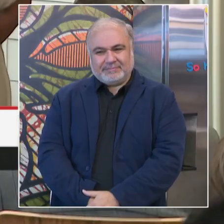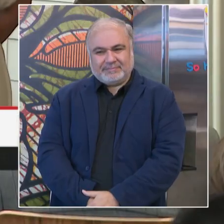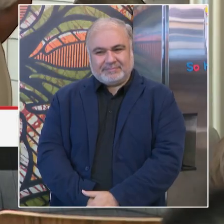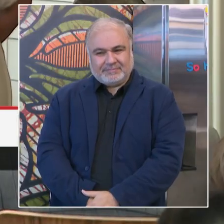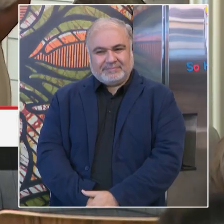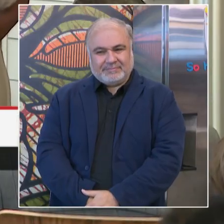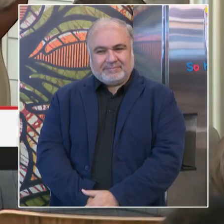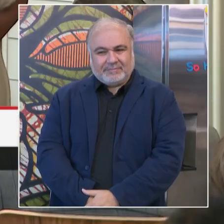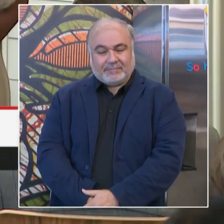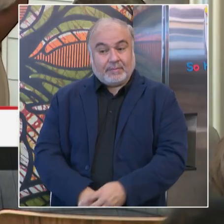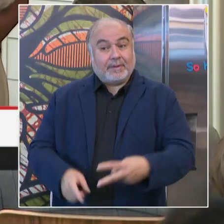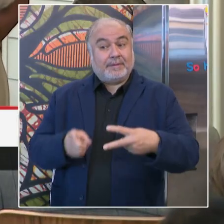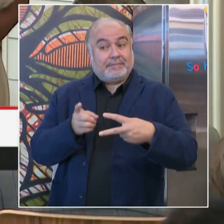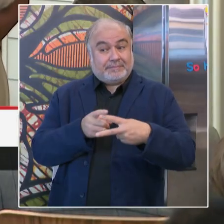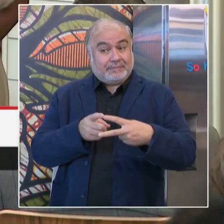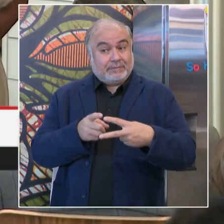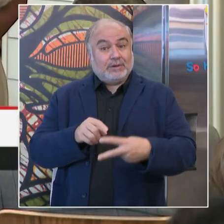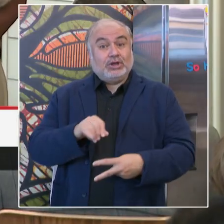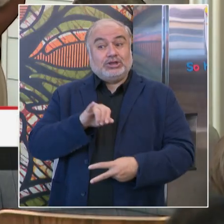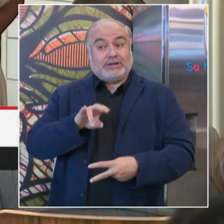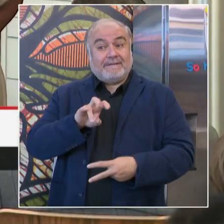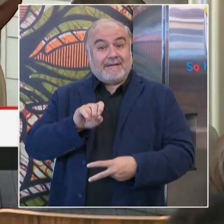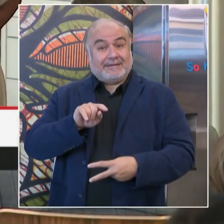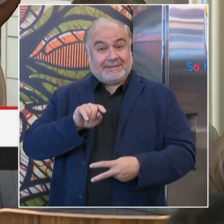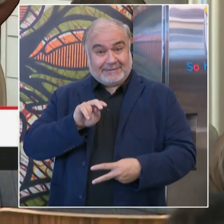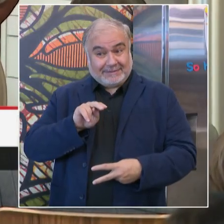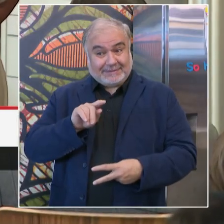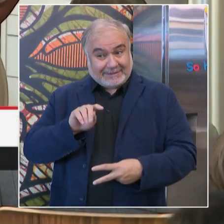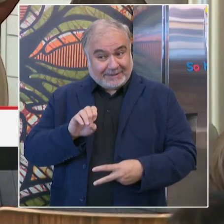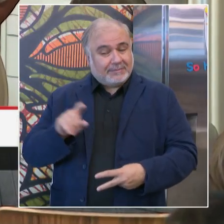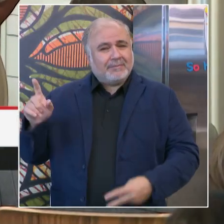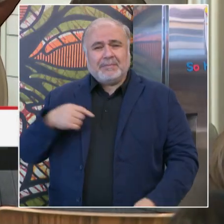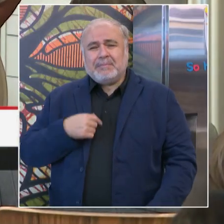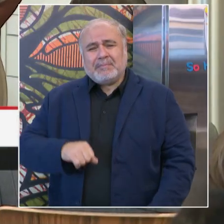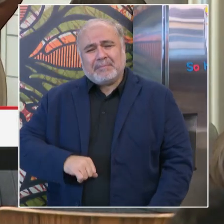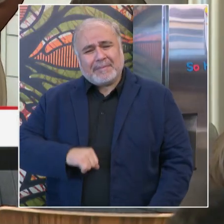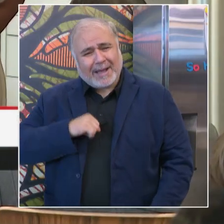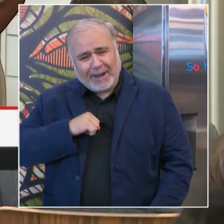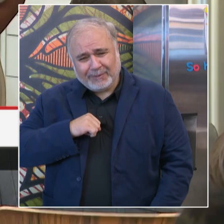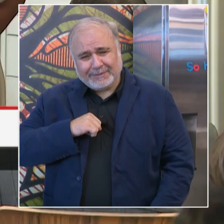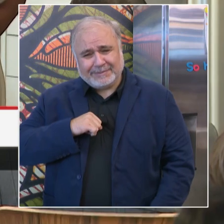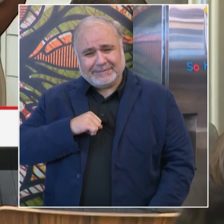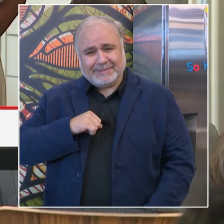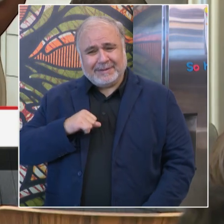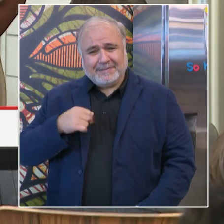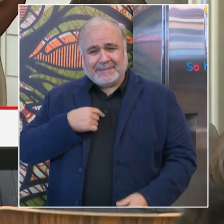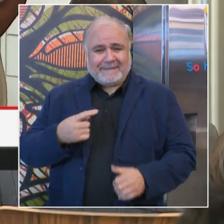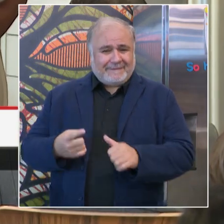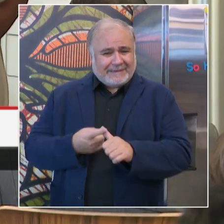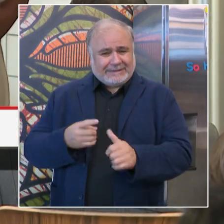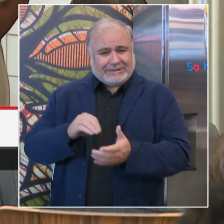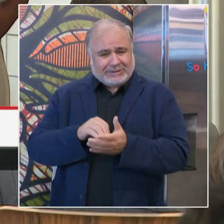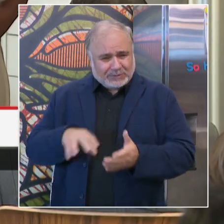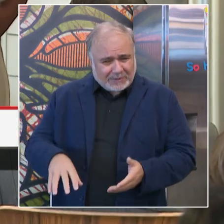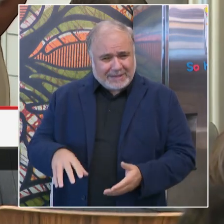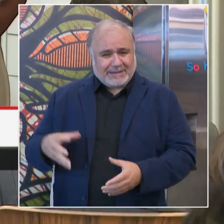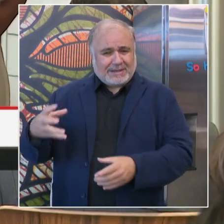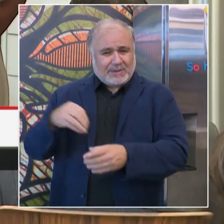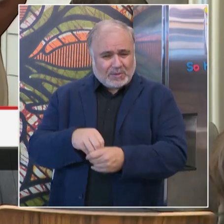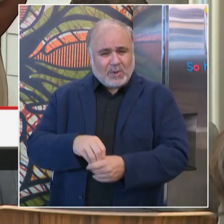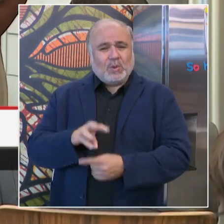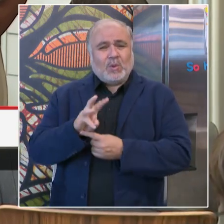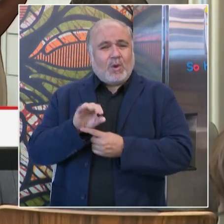School. I am proud to be one of the first students at the new Ward 8 Advanced Technical Center. My interest in healthcare is very